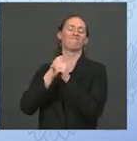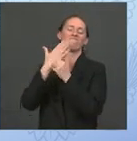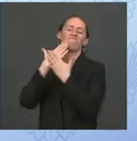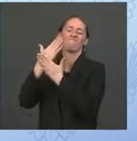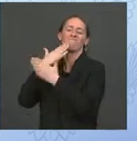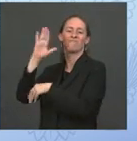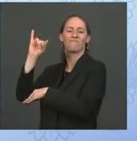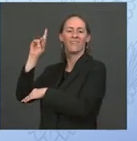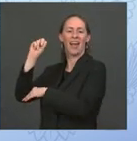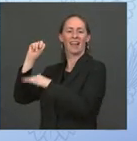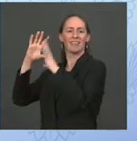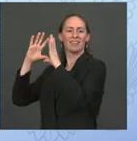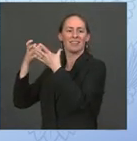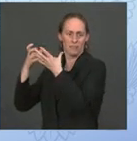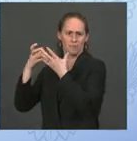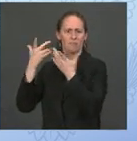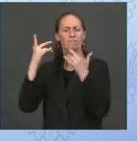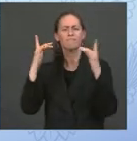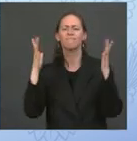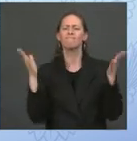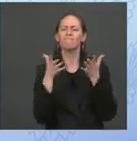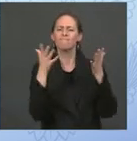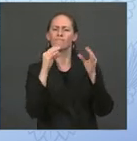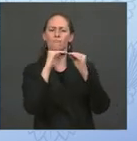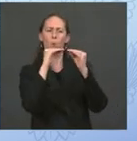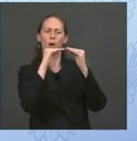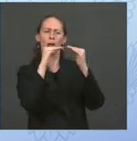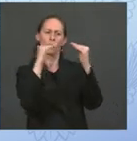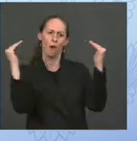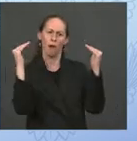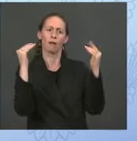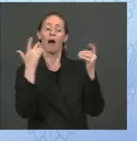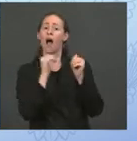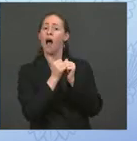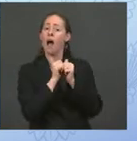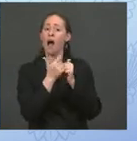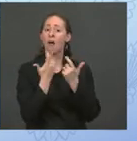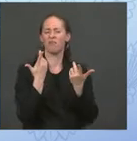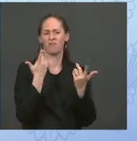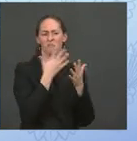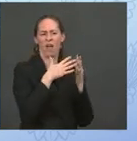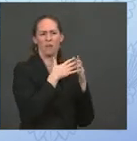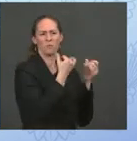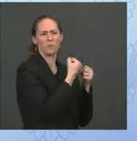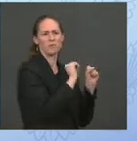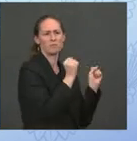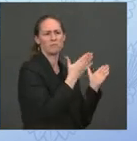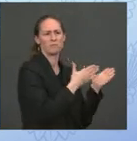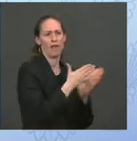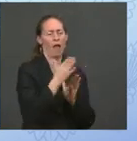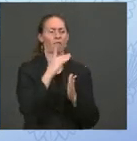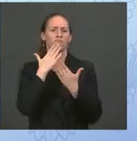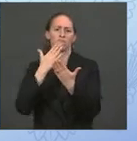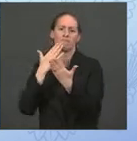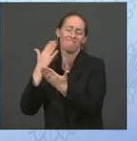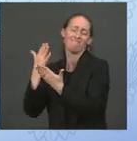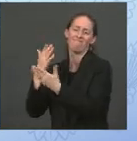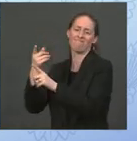educational equity through the American Rescue Plan. A special thank you to Dr. Biden.